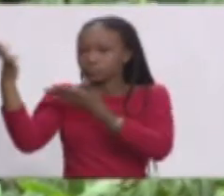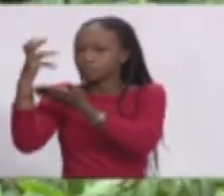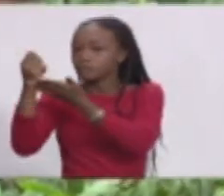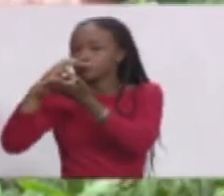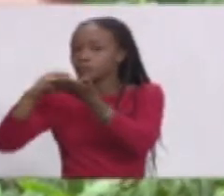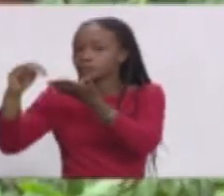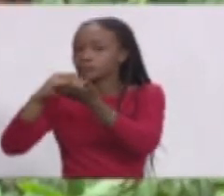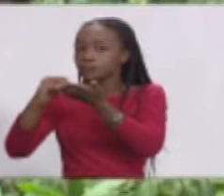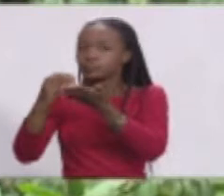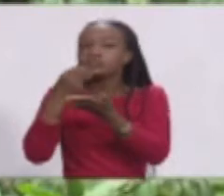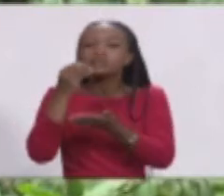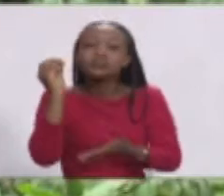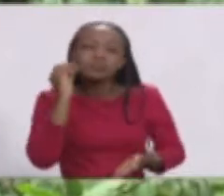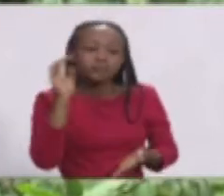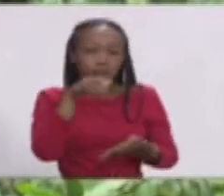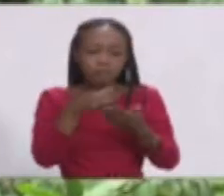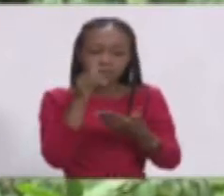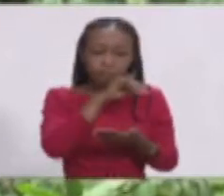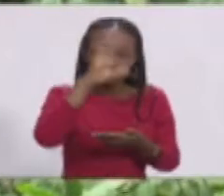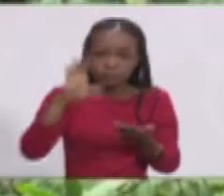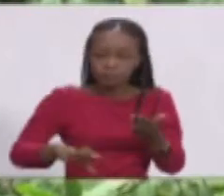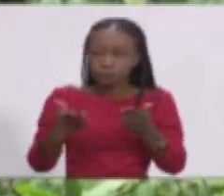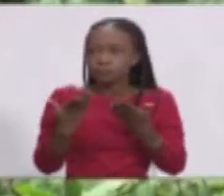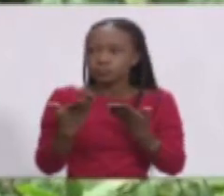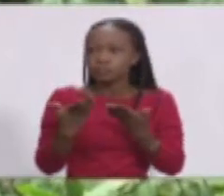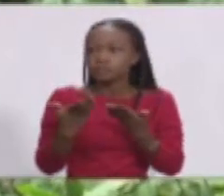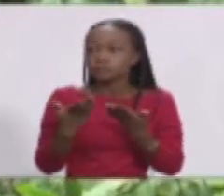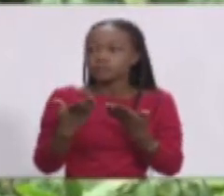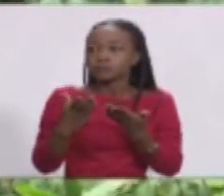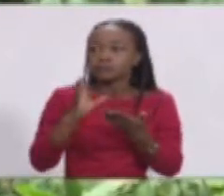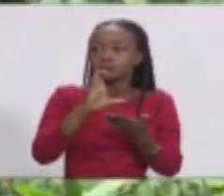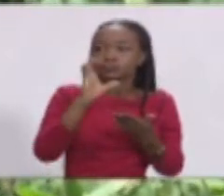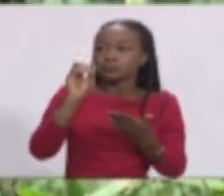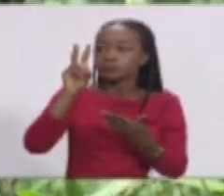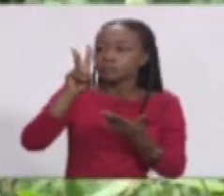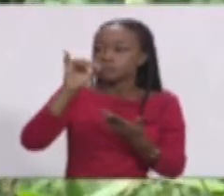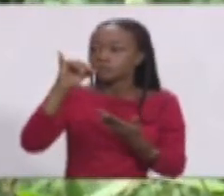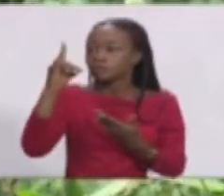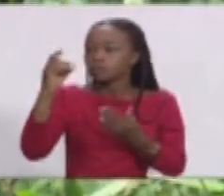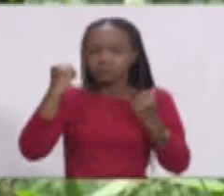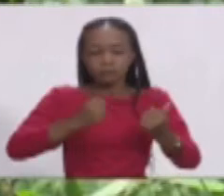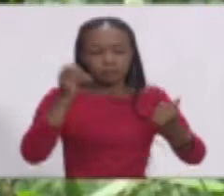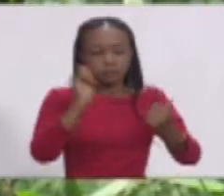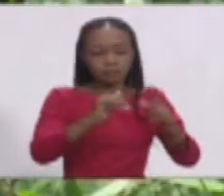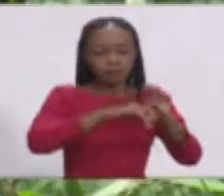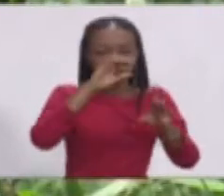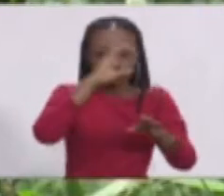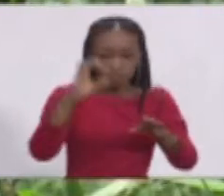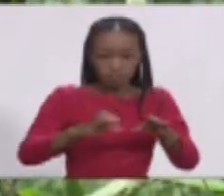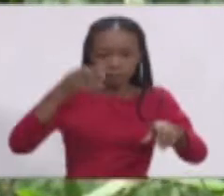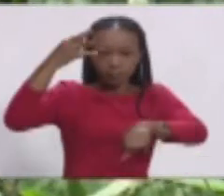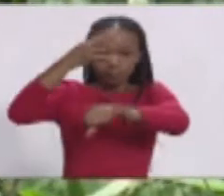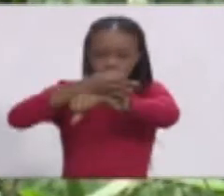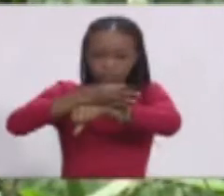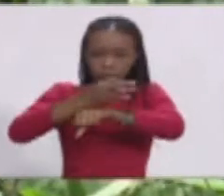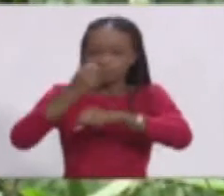that all those myths that we had heard about Africans being immune, that corona cannot survive in Africa, are false, that we can